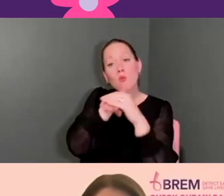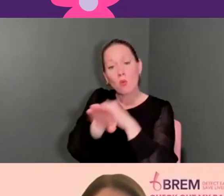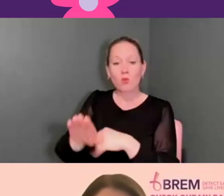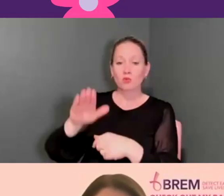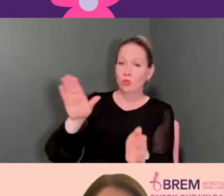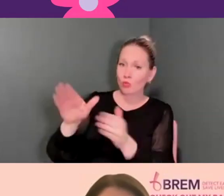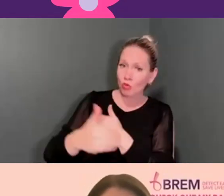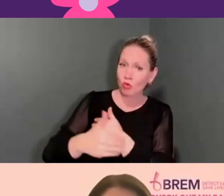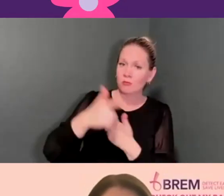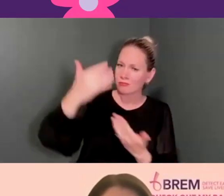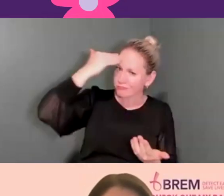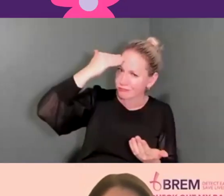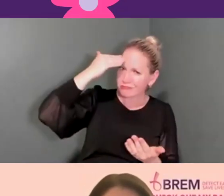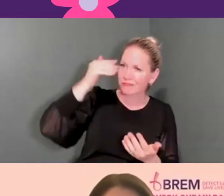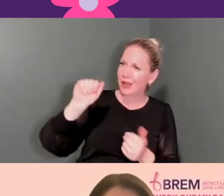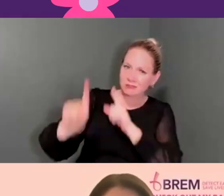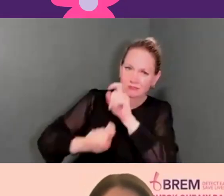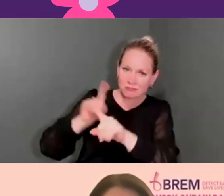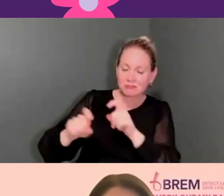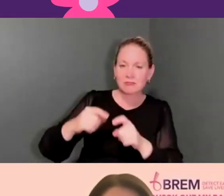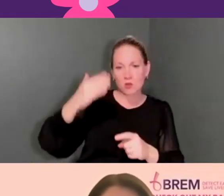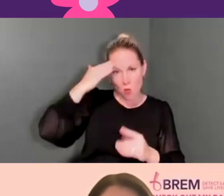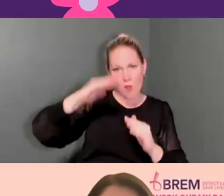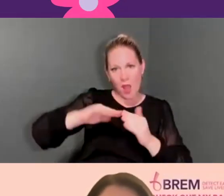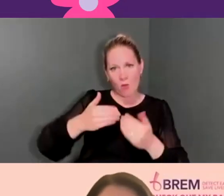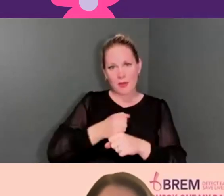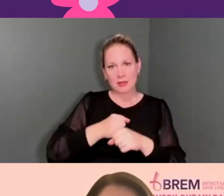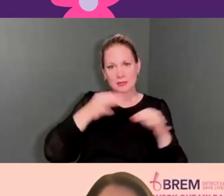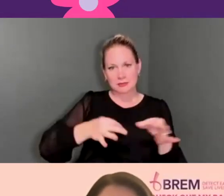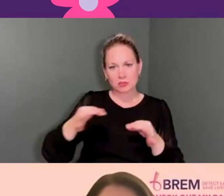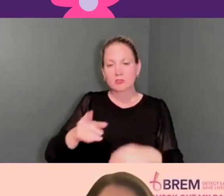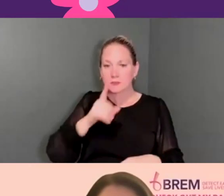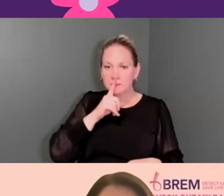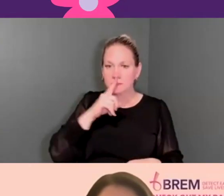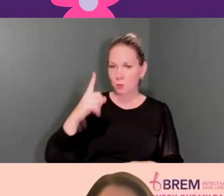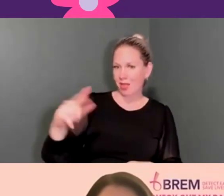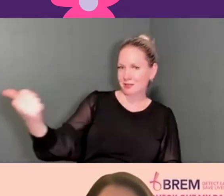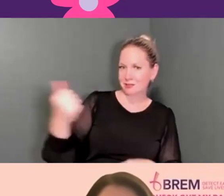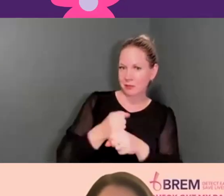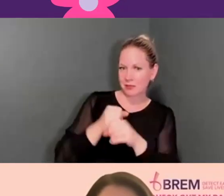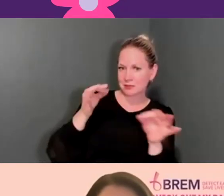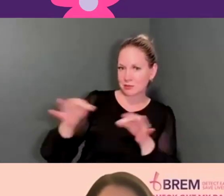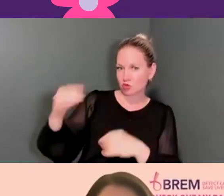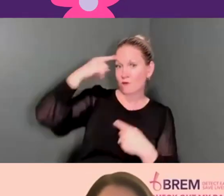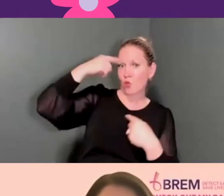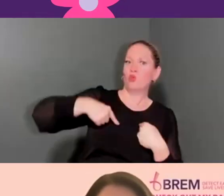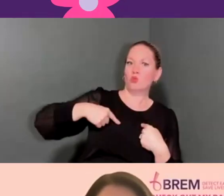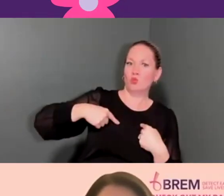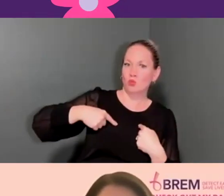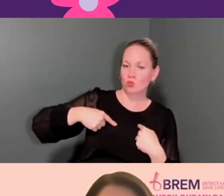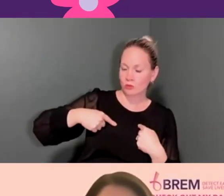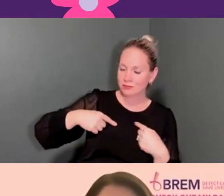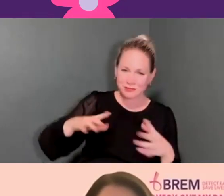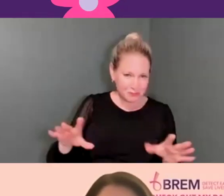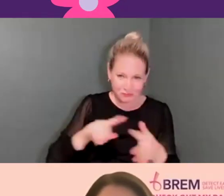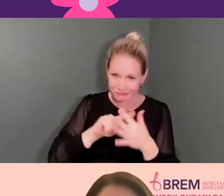make decisions, and you don't have someone else making those decisions for you down the road. So I think all of this is so important. But when I'm thinking